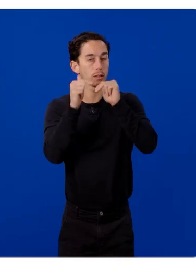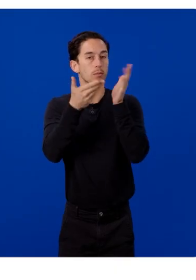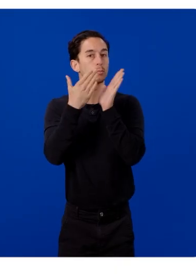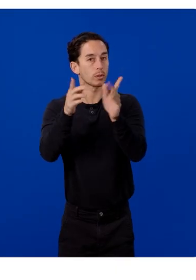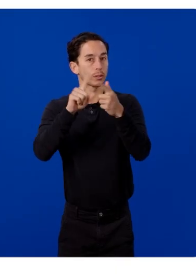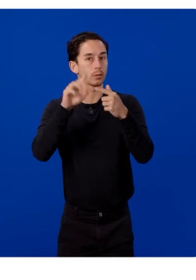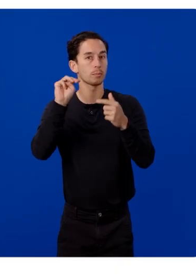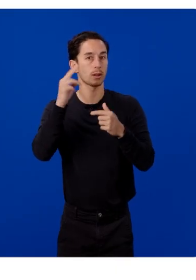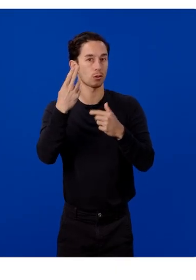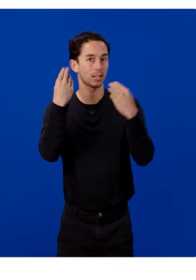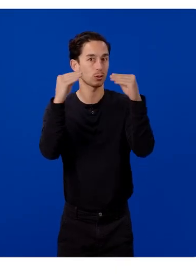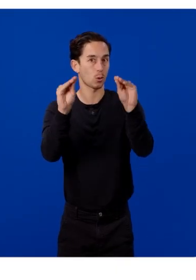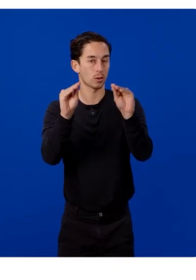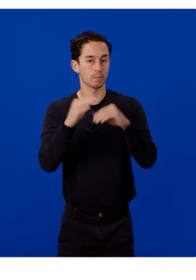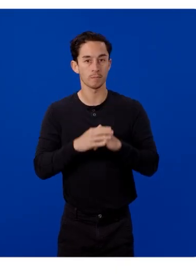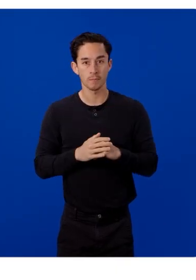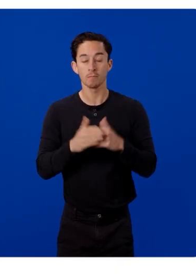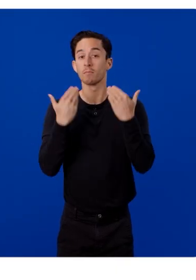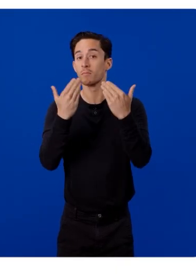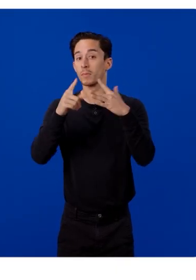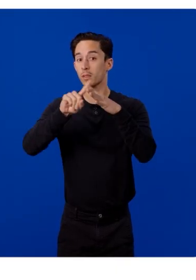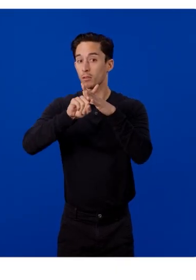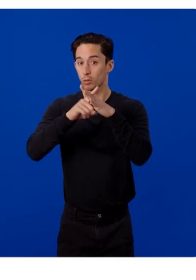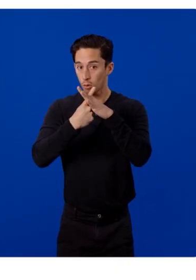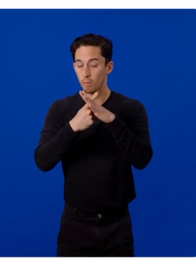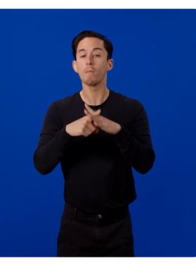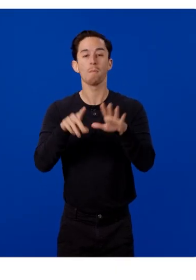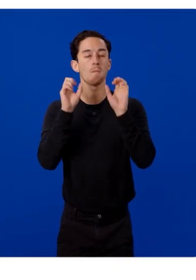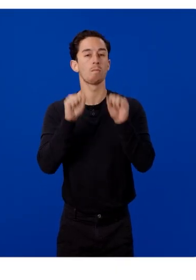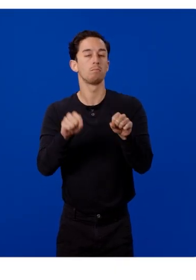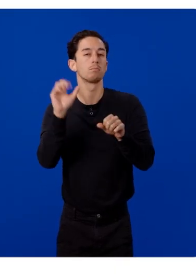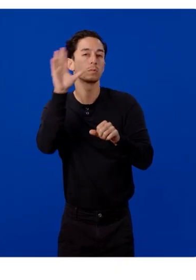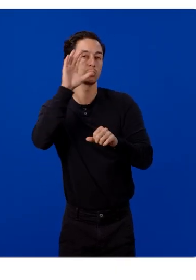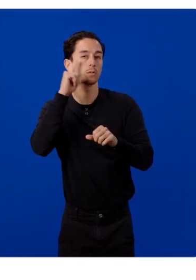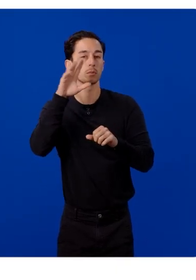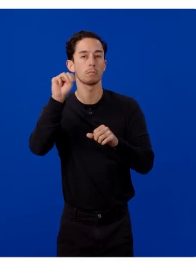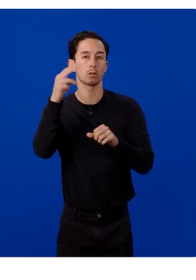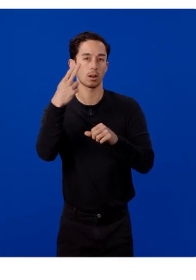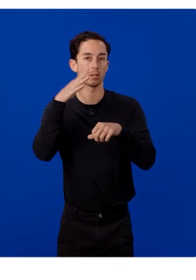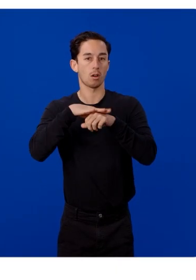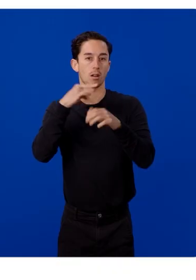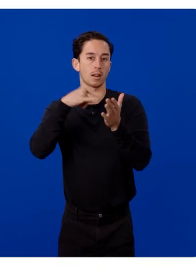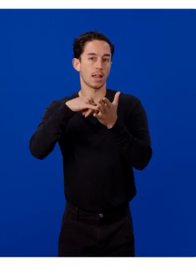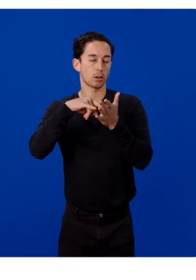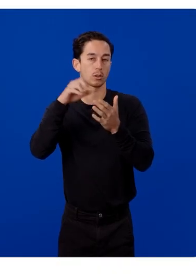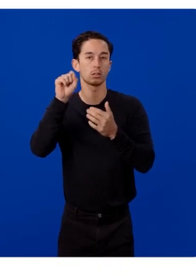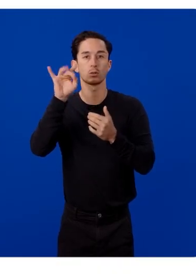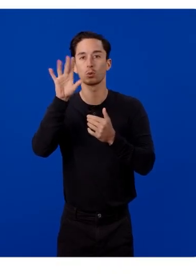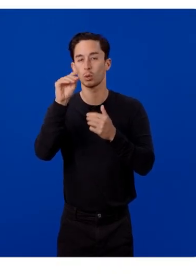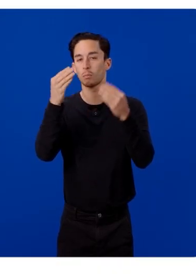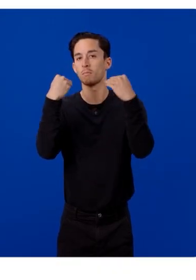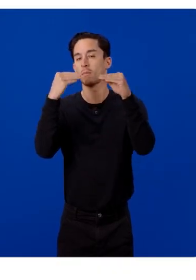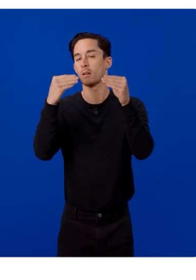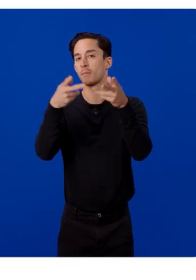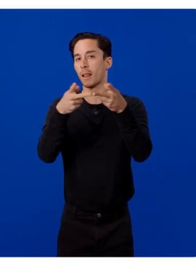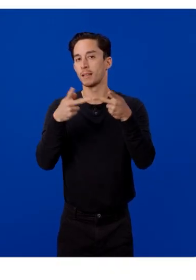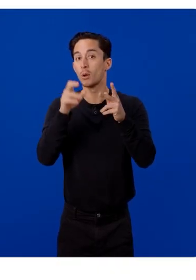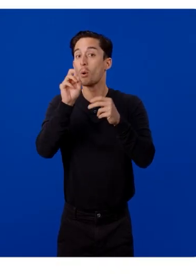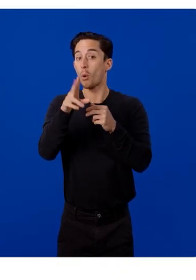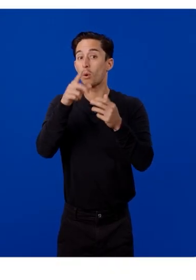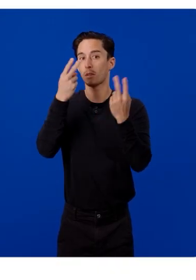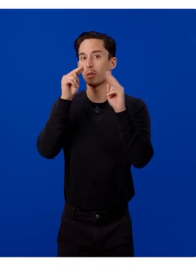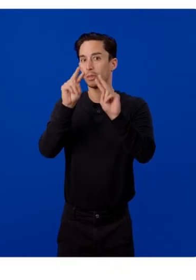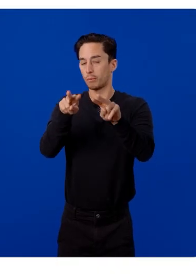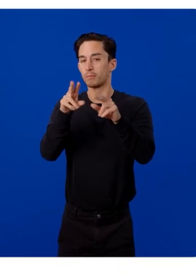Meta Horizon store. To get started, you can search for Meta Horizon on the Android Studio Marketplace, or you can check